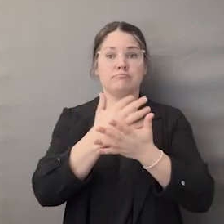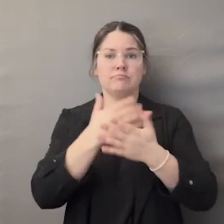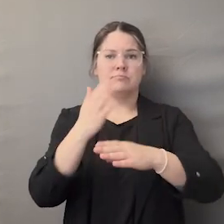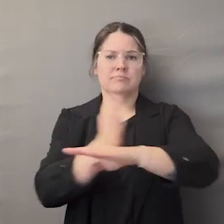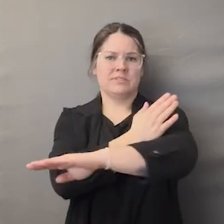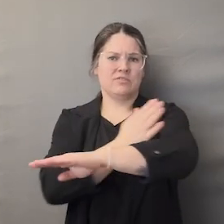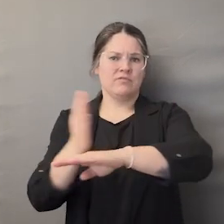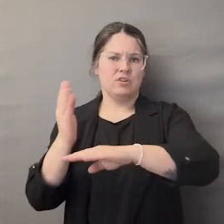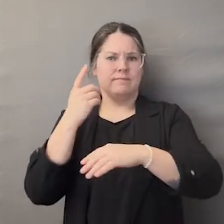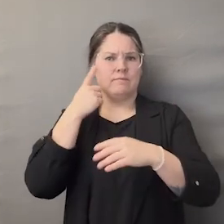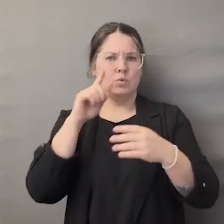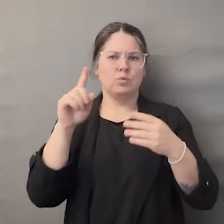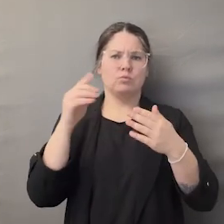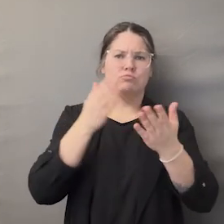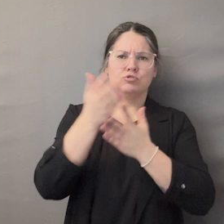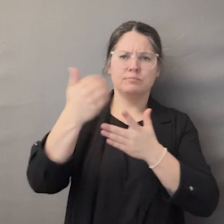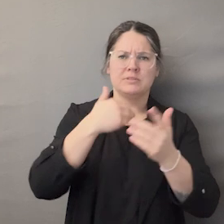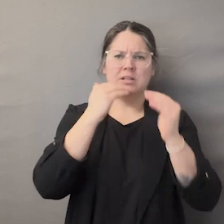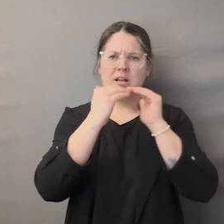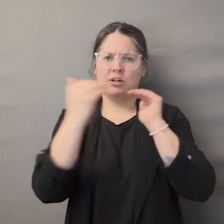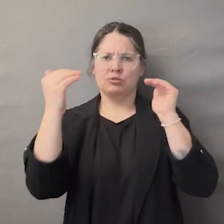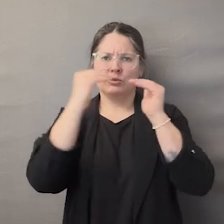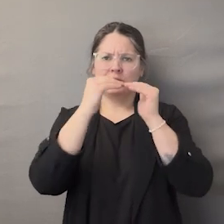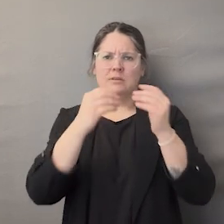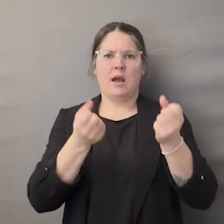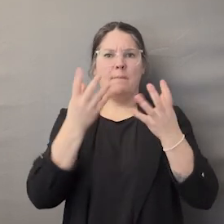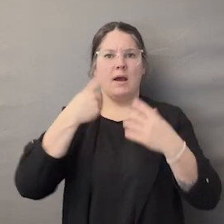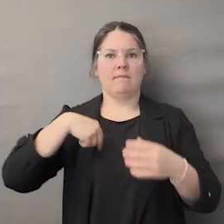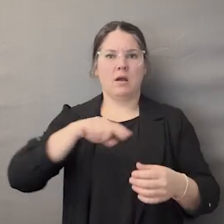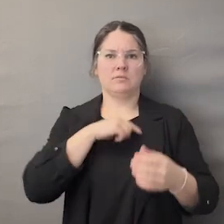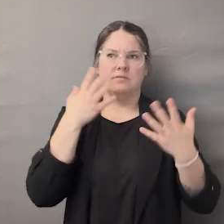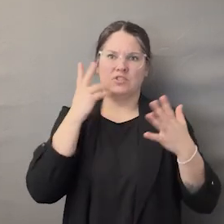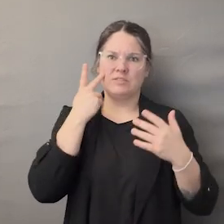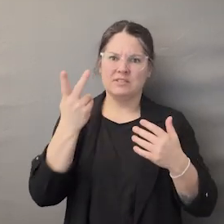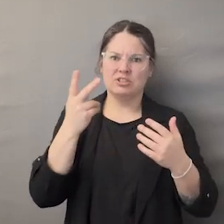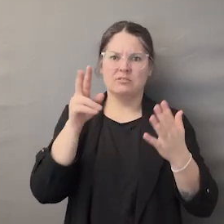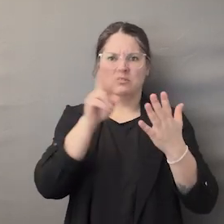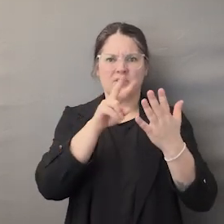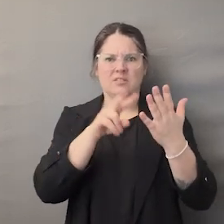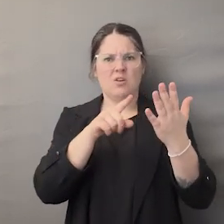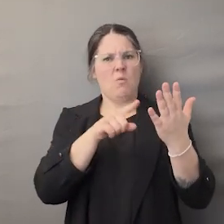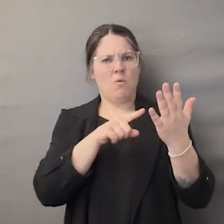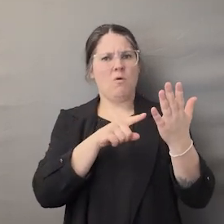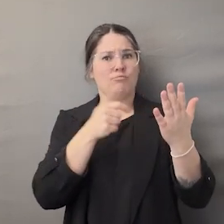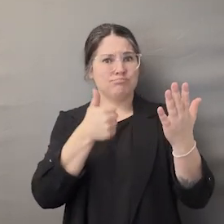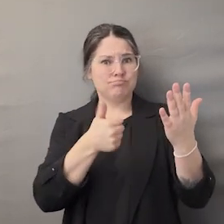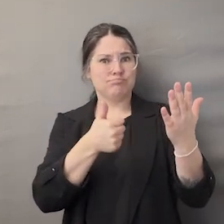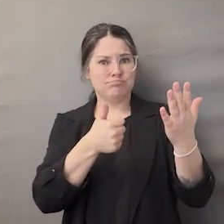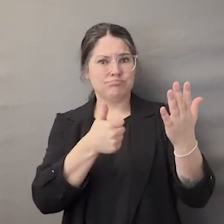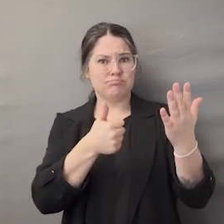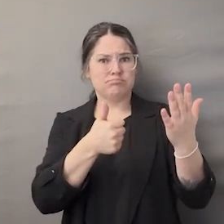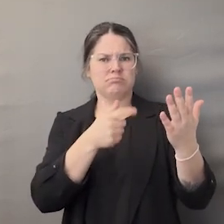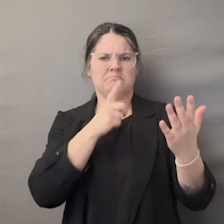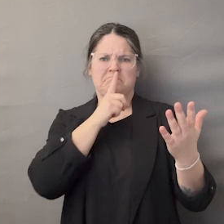promote transparency and equity. How many of us have seen a job? We look through it, we think, oh, this looks great, but there's no